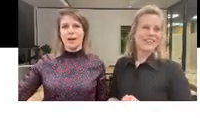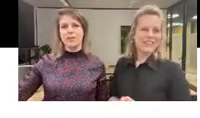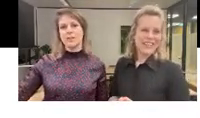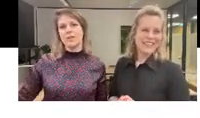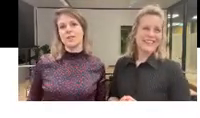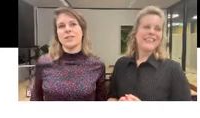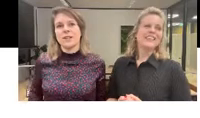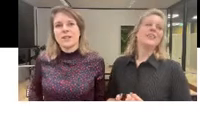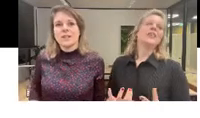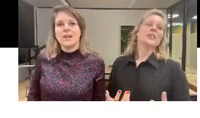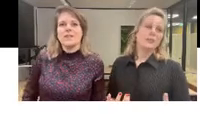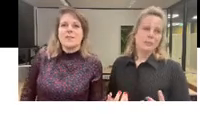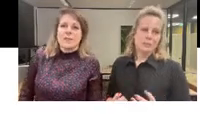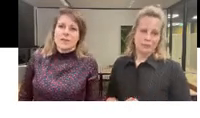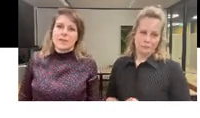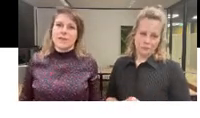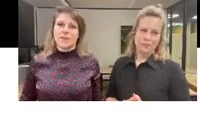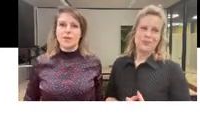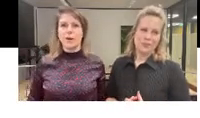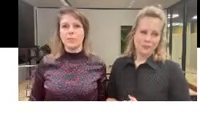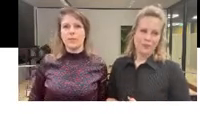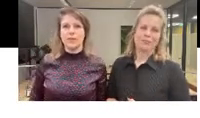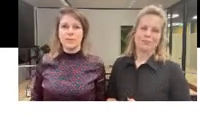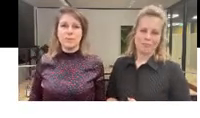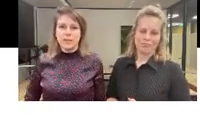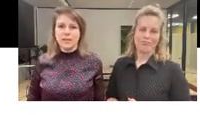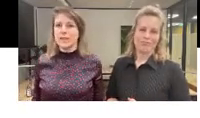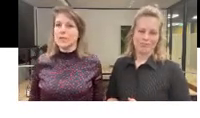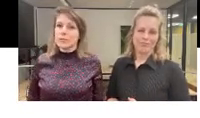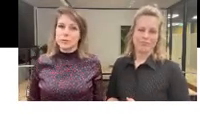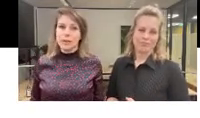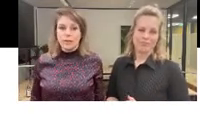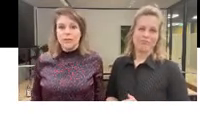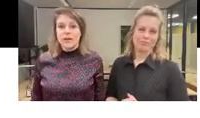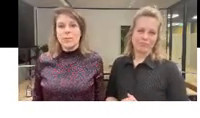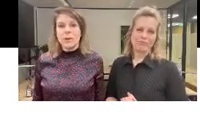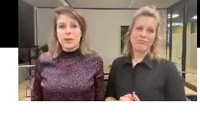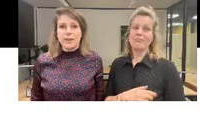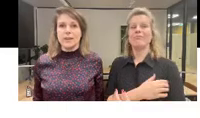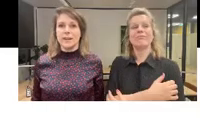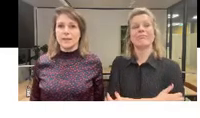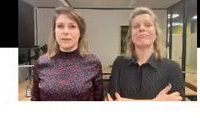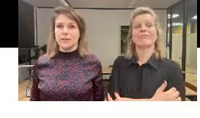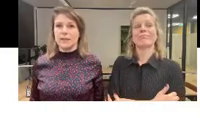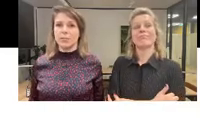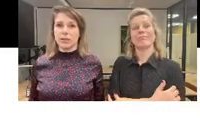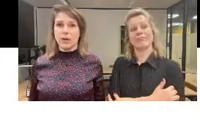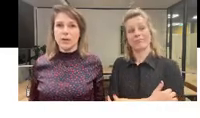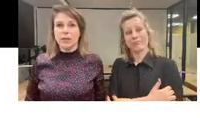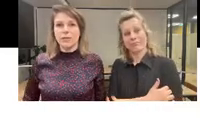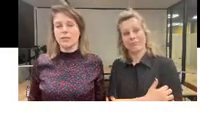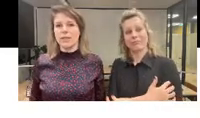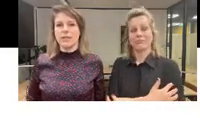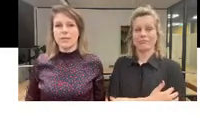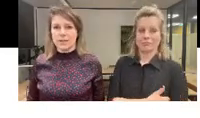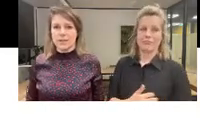Well, afterwards, the youngsters go to their residential home to have their meals in the group, to take part in activities, but